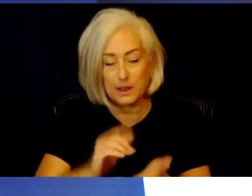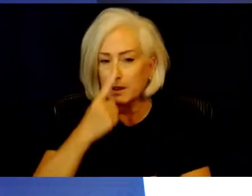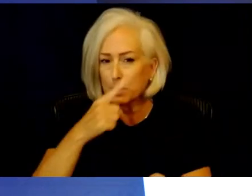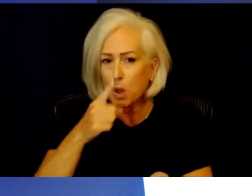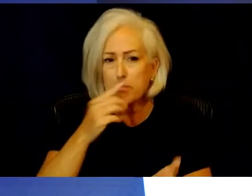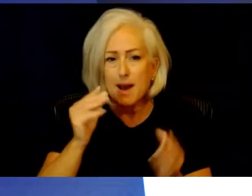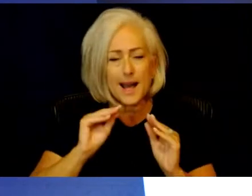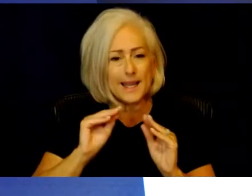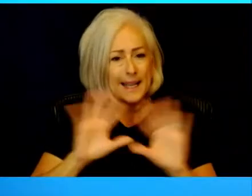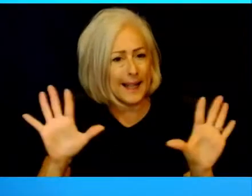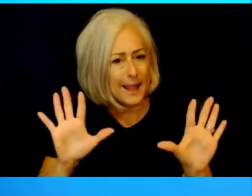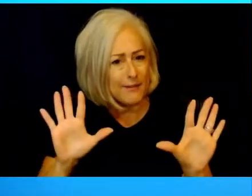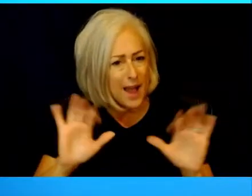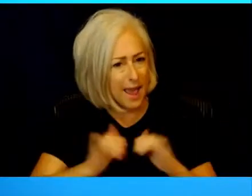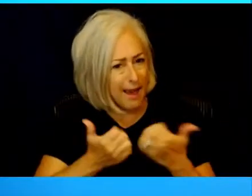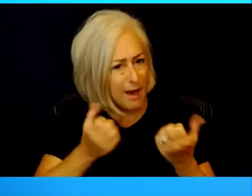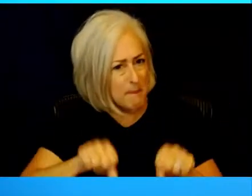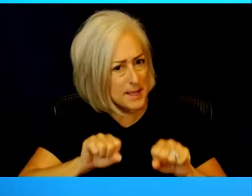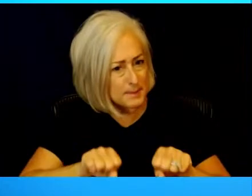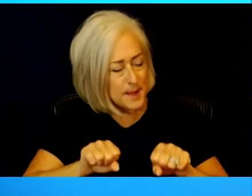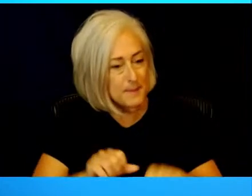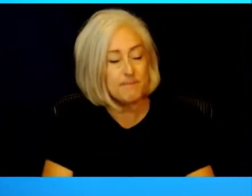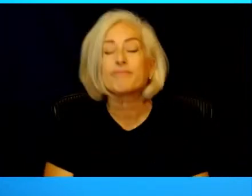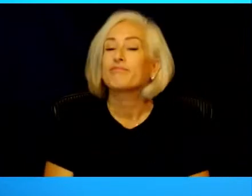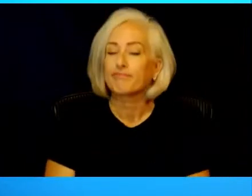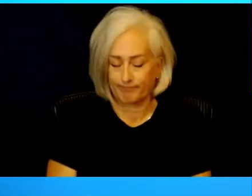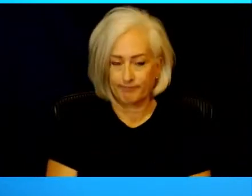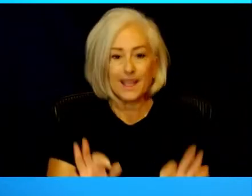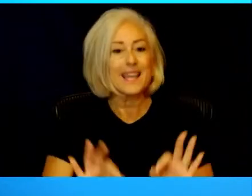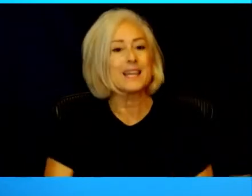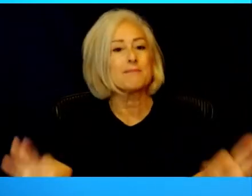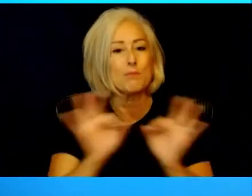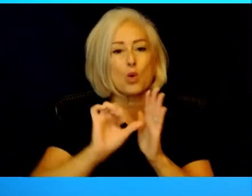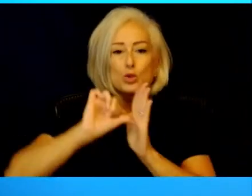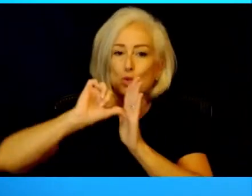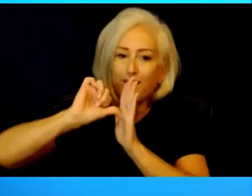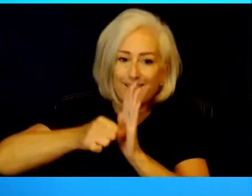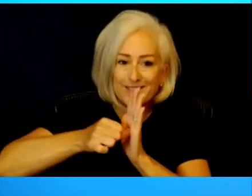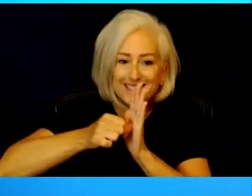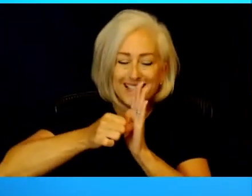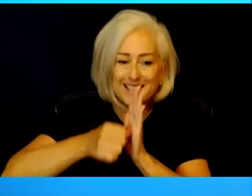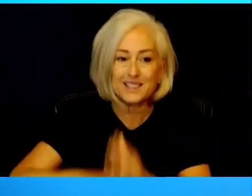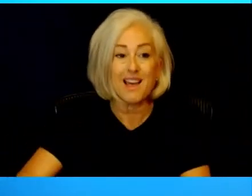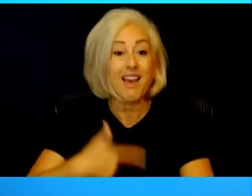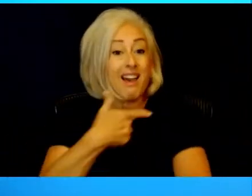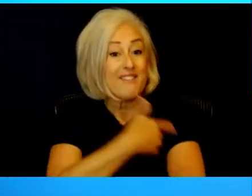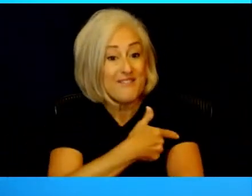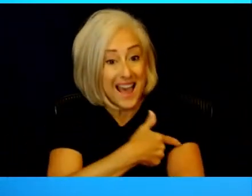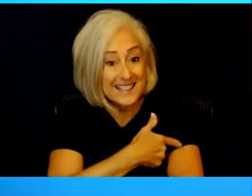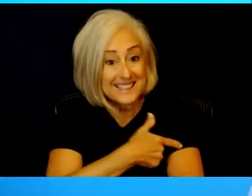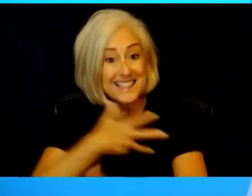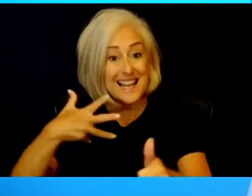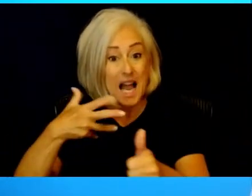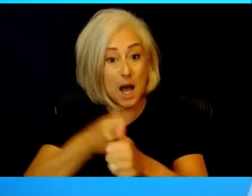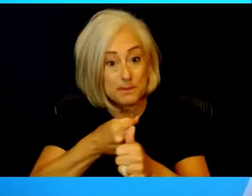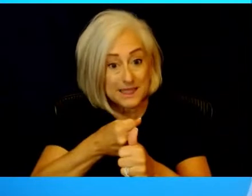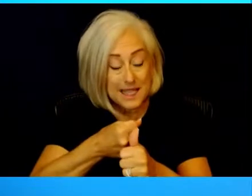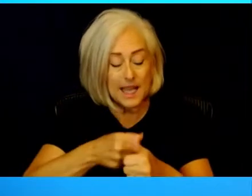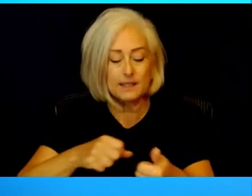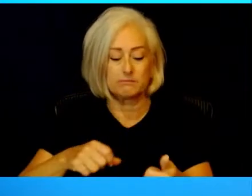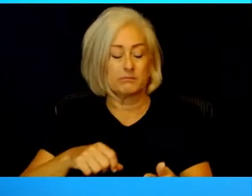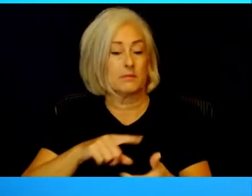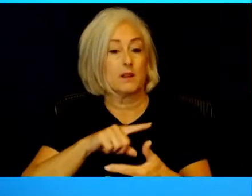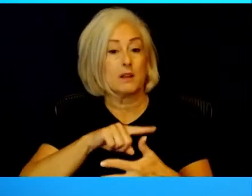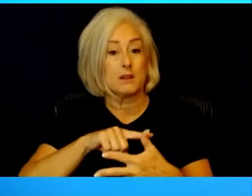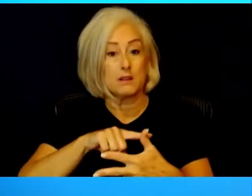that's possible? Yeah, so I think that is important to reiterate. You know, again, the vaccines being up to date, that means getting that booster or getting that